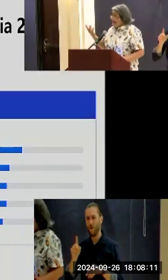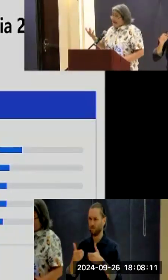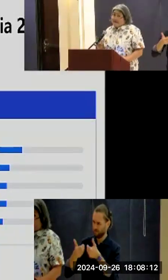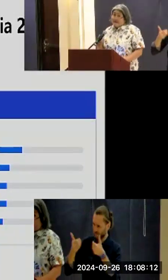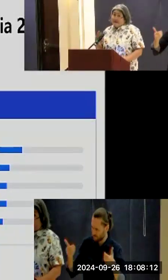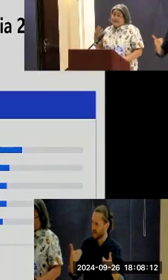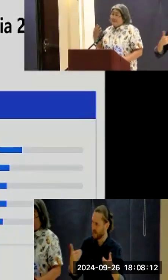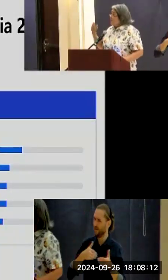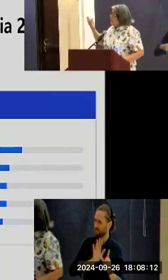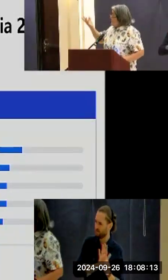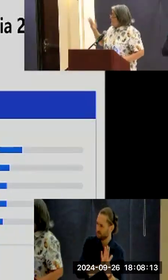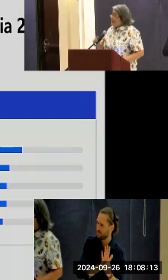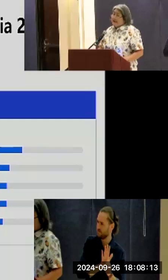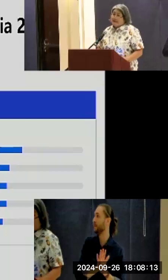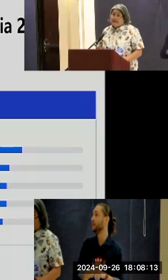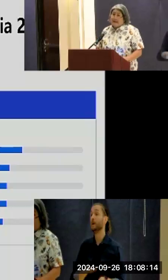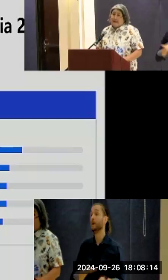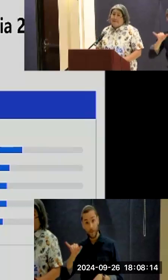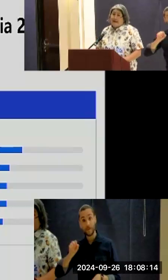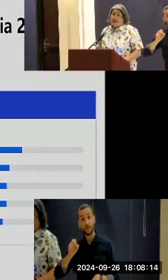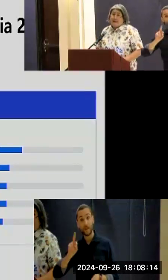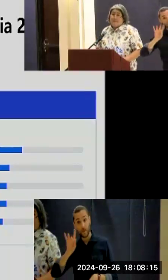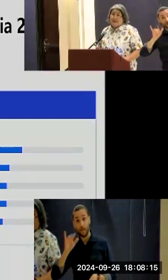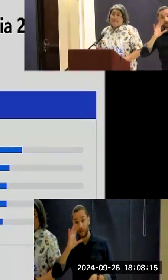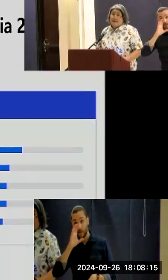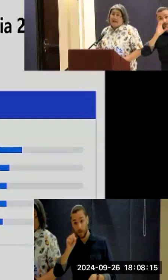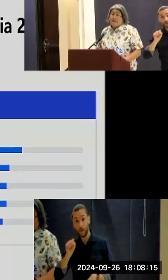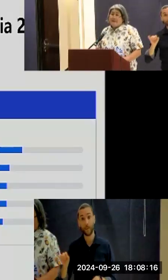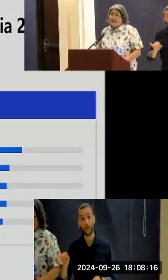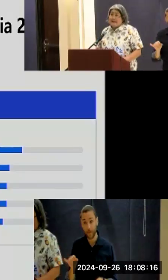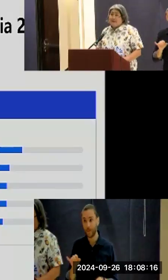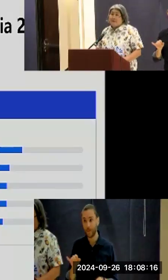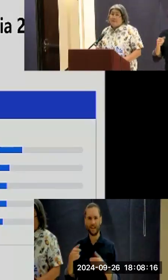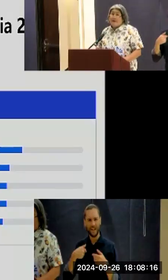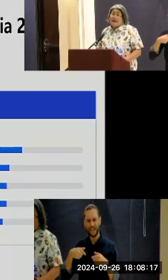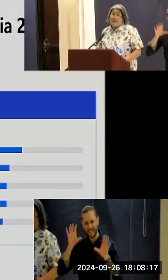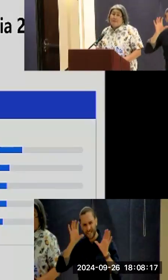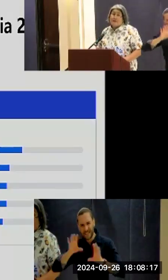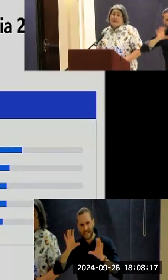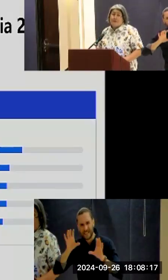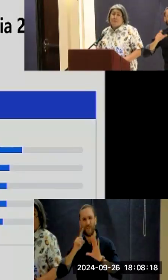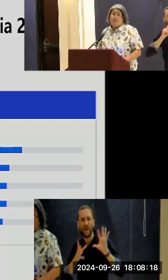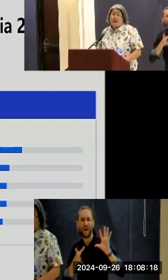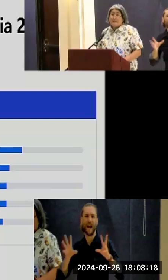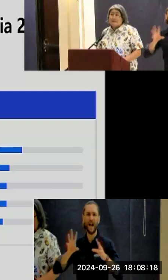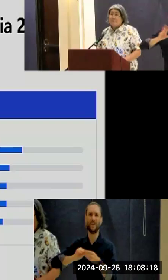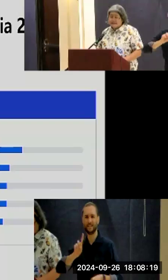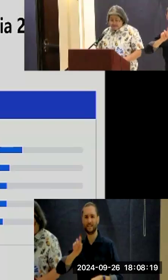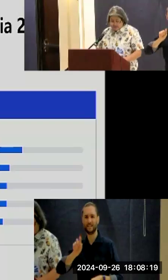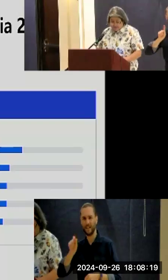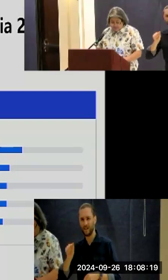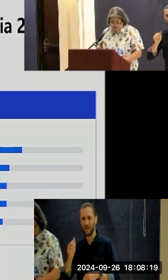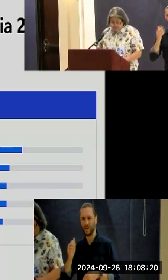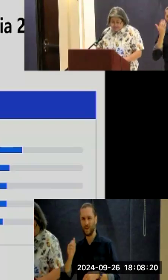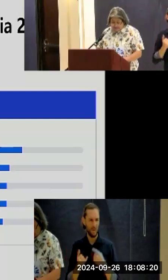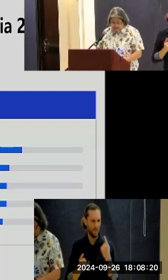that intersectionality is really important. I have a hard time trying to find aggregate data with where are people checking 2 or more boxes, and why is it so